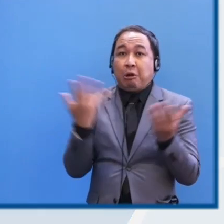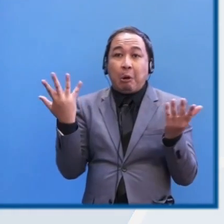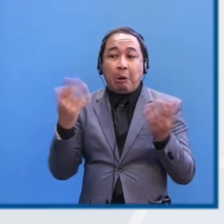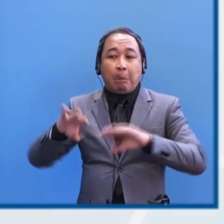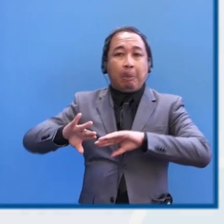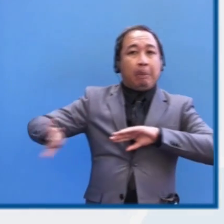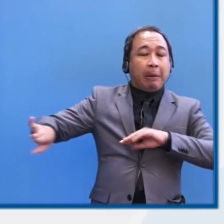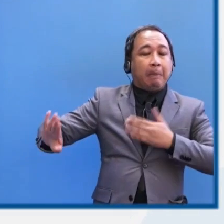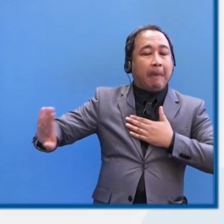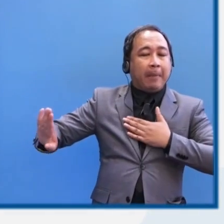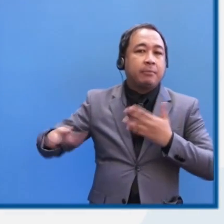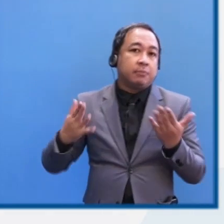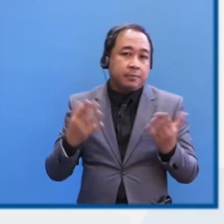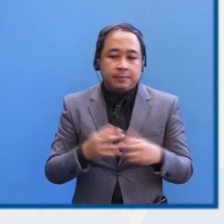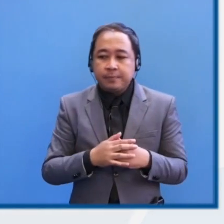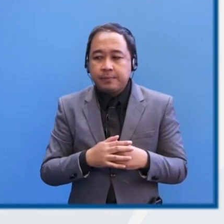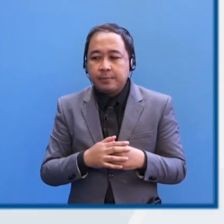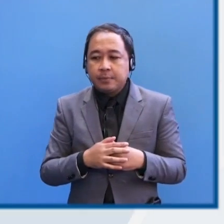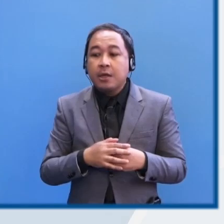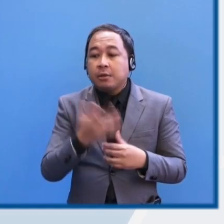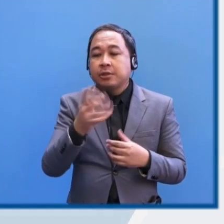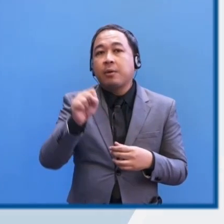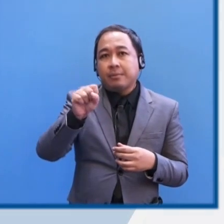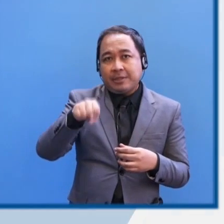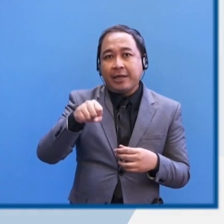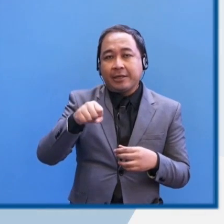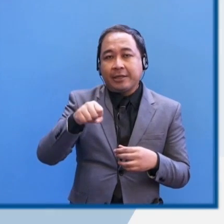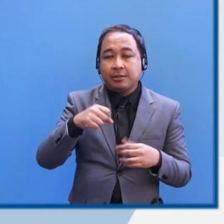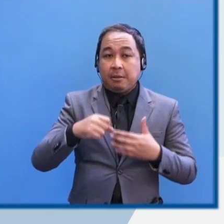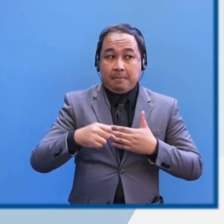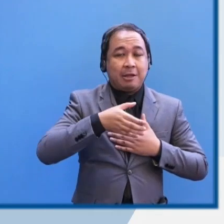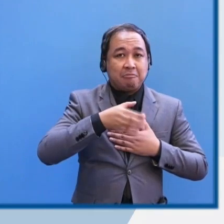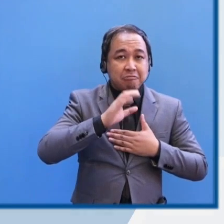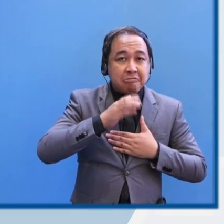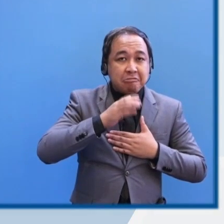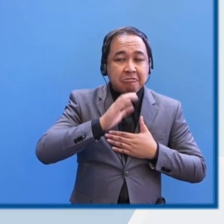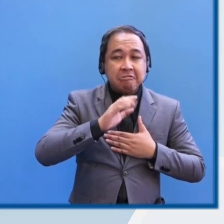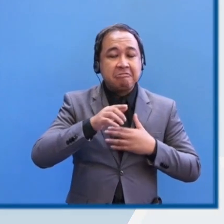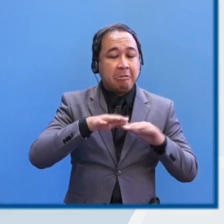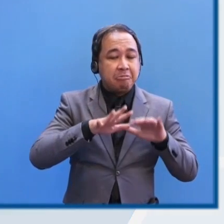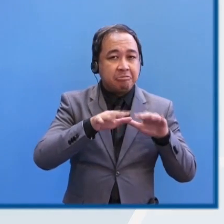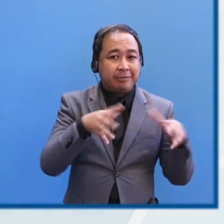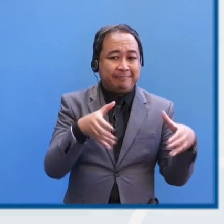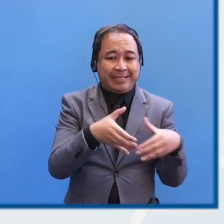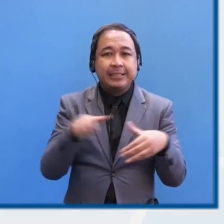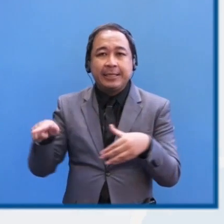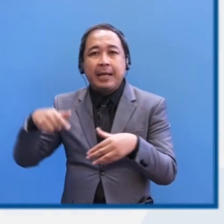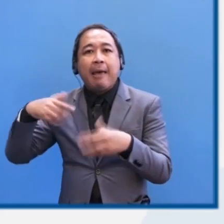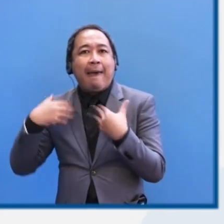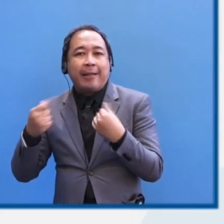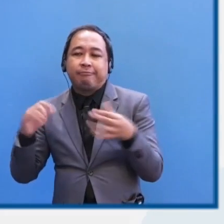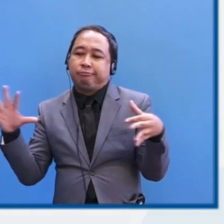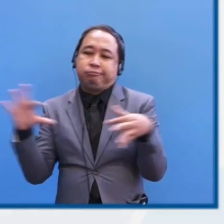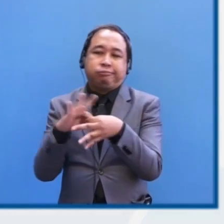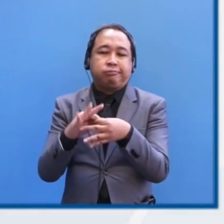Ministry of Irrigation. This is so good. Okay. All right. Thank you. Thank you. BJ, what are the barriers